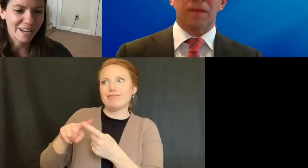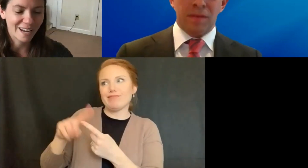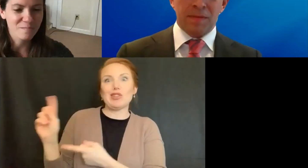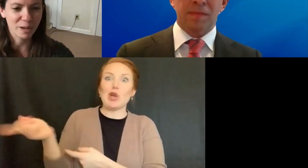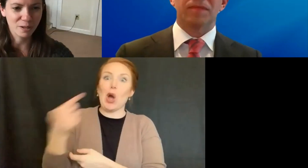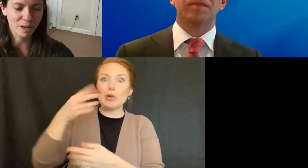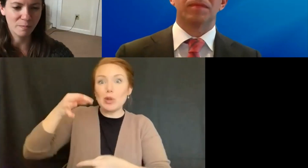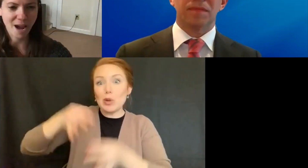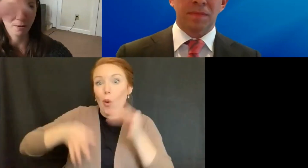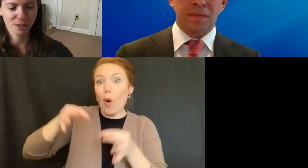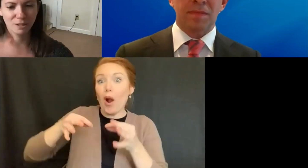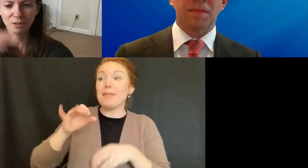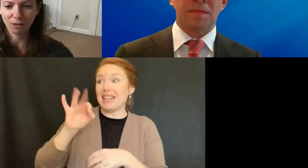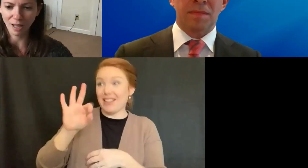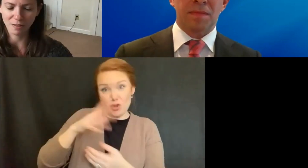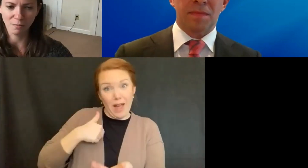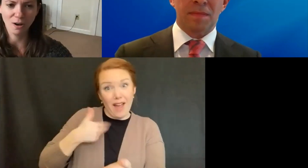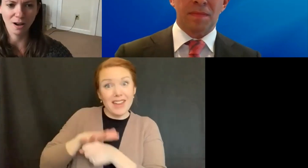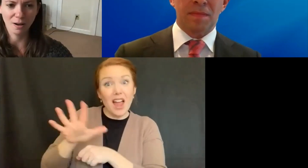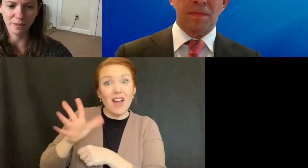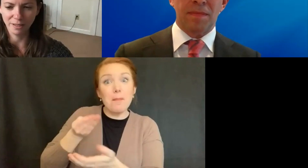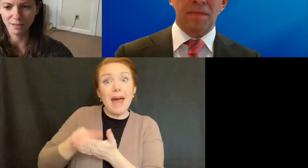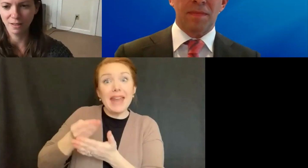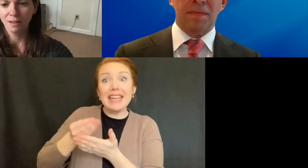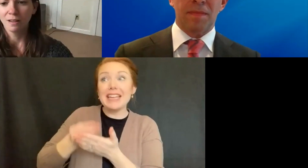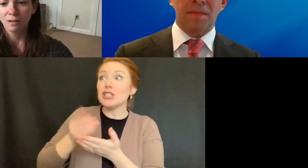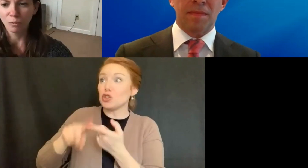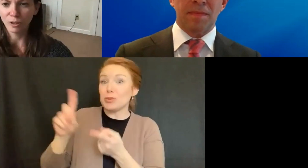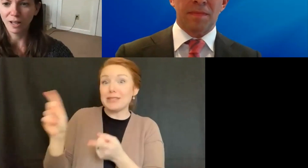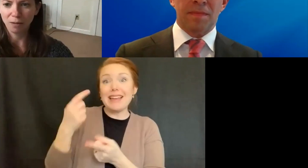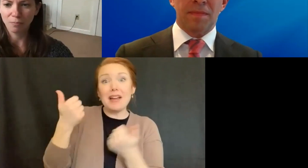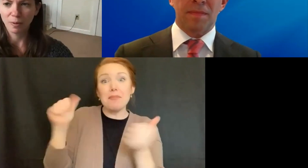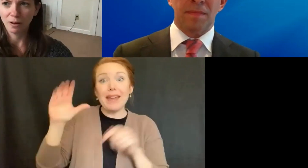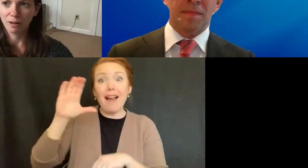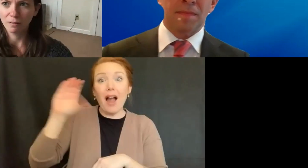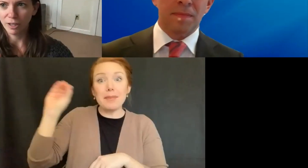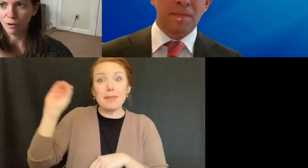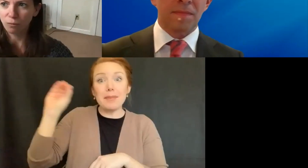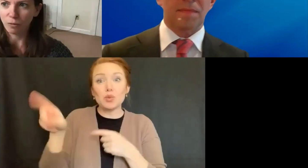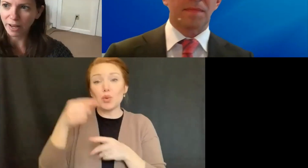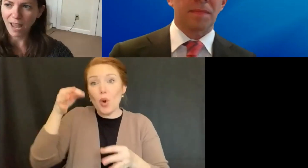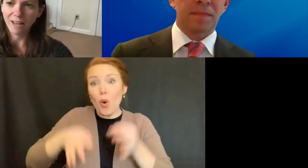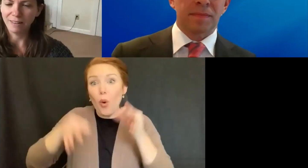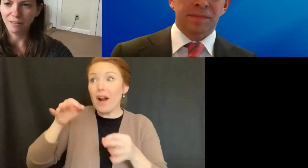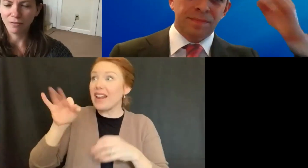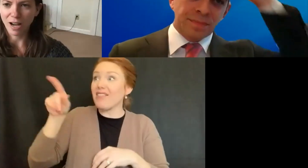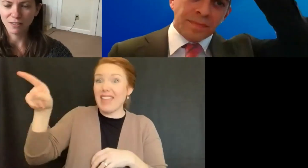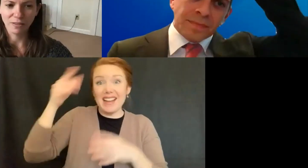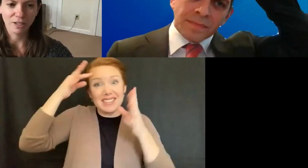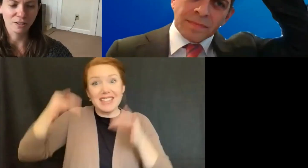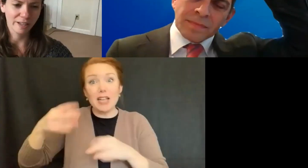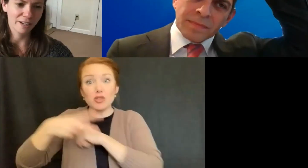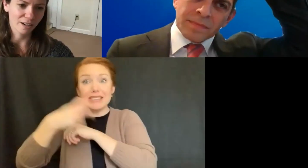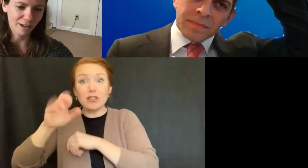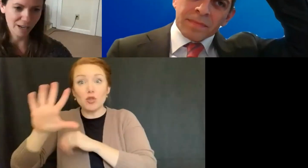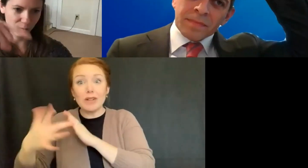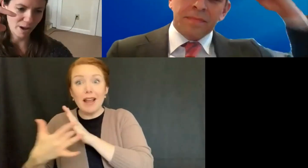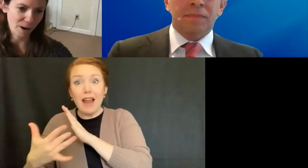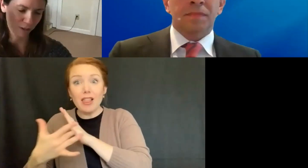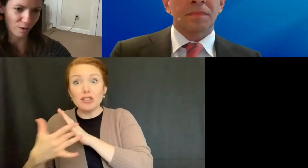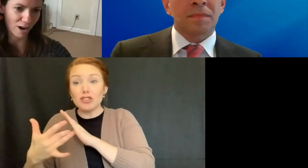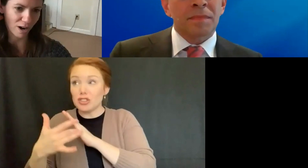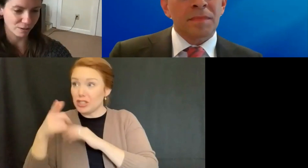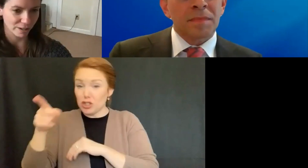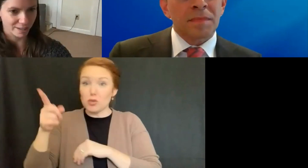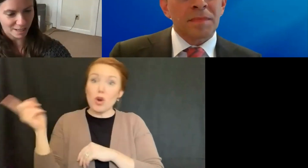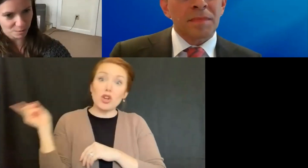you can't, but you can backwards do it. So a lot of small companies will end up, moving ahead and then 5-7 years later end up